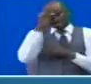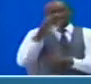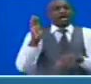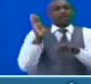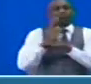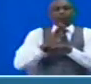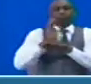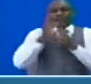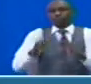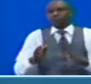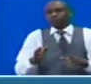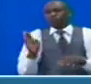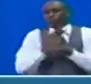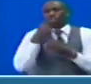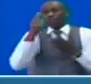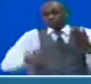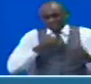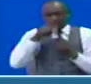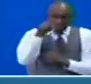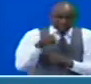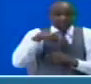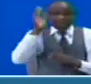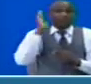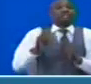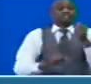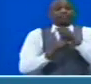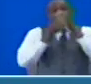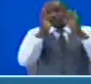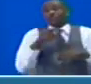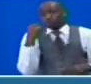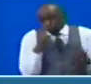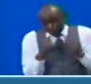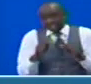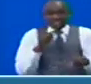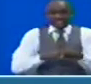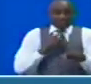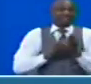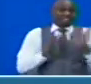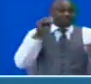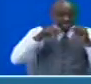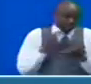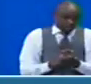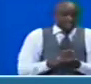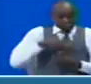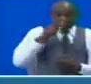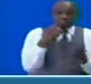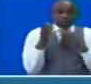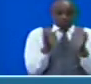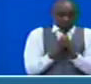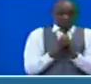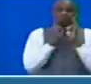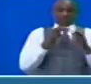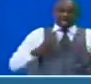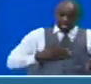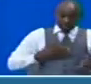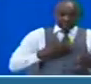that what side he might be supporting in the coming August 8th general election. He spoke to my colleague Ben Kitilli earlier